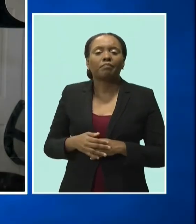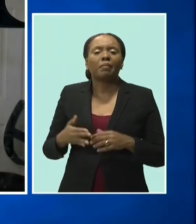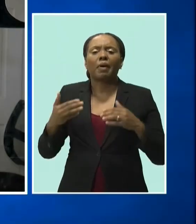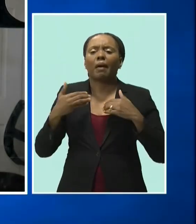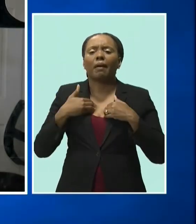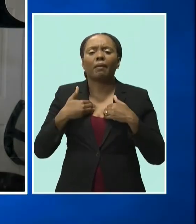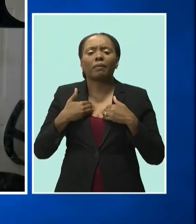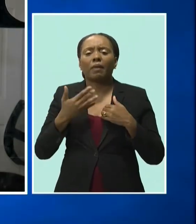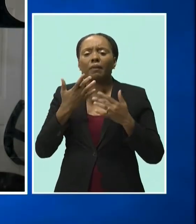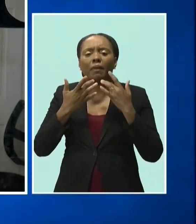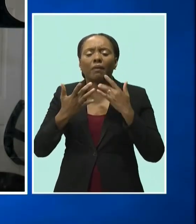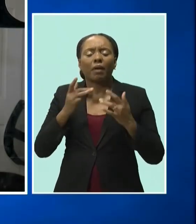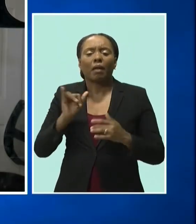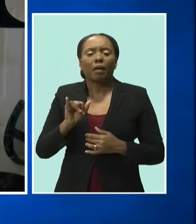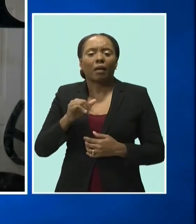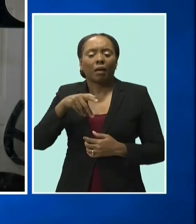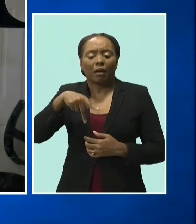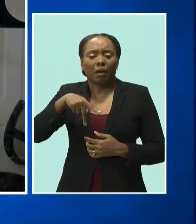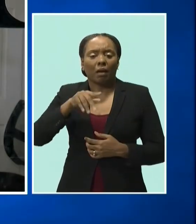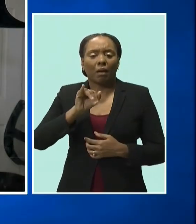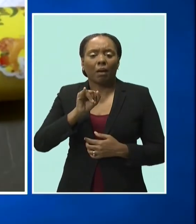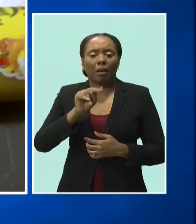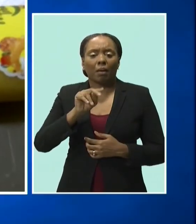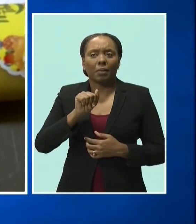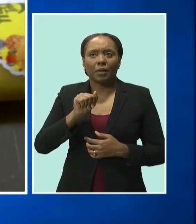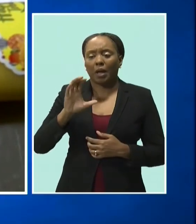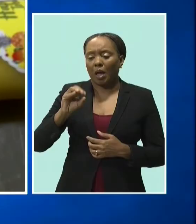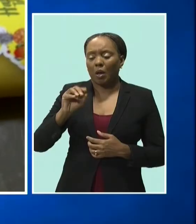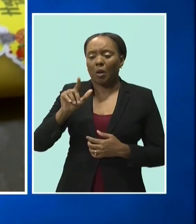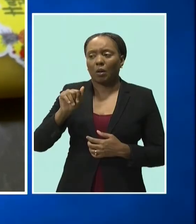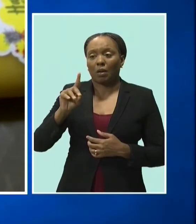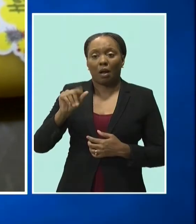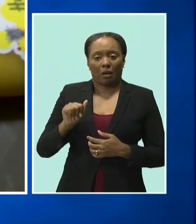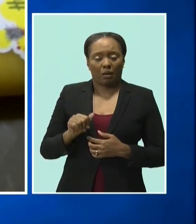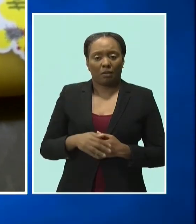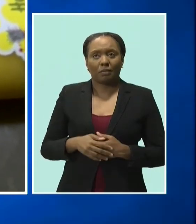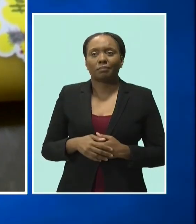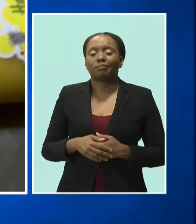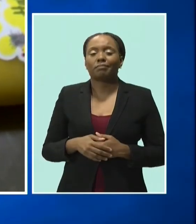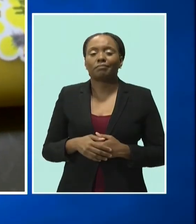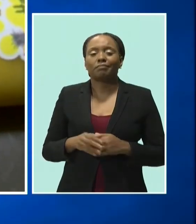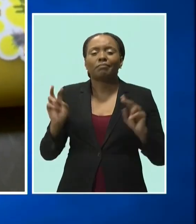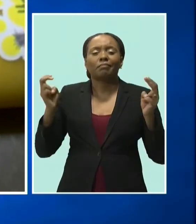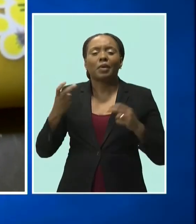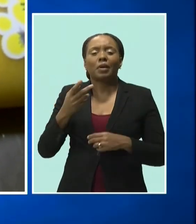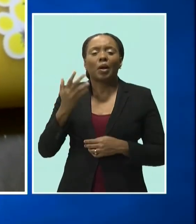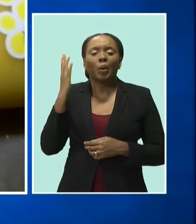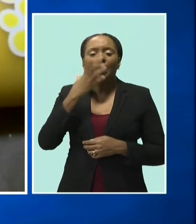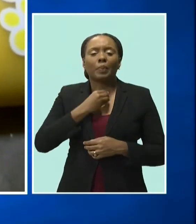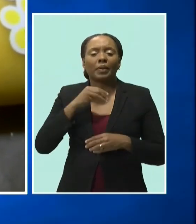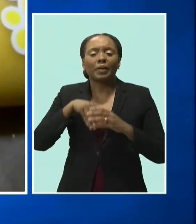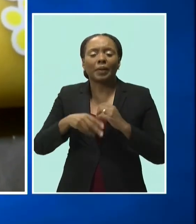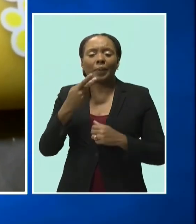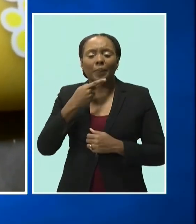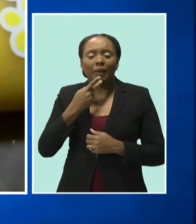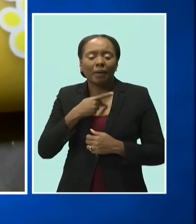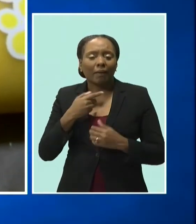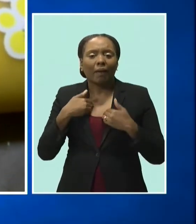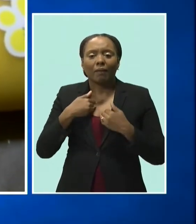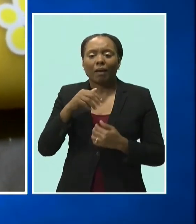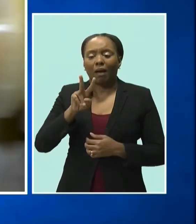kind of like a pina colada twist. Then there is Pretty in Pink, that's like a strawberry with some vodka and